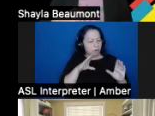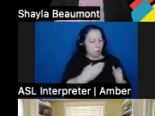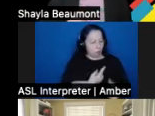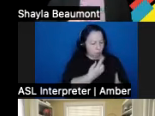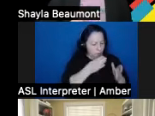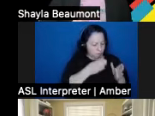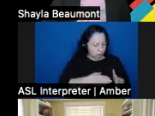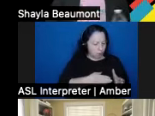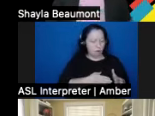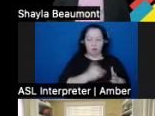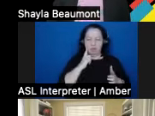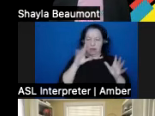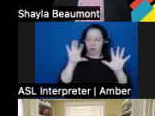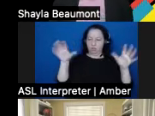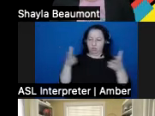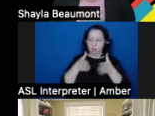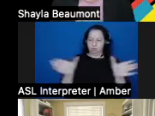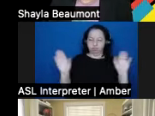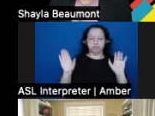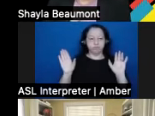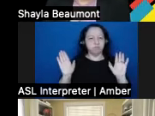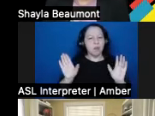think about how mental health